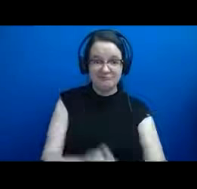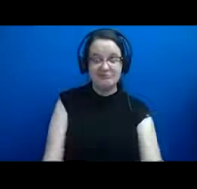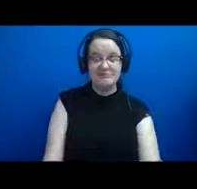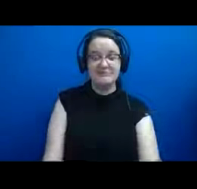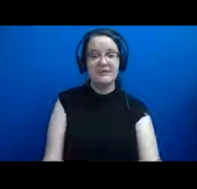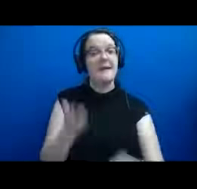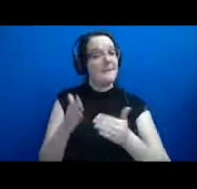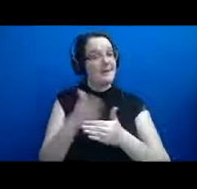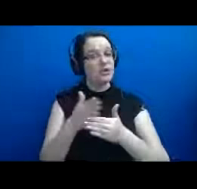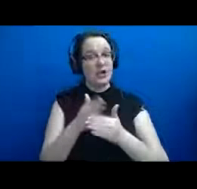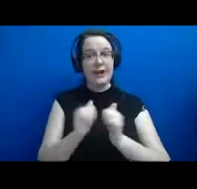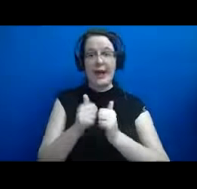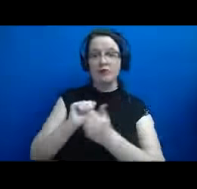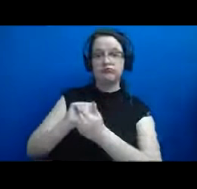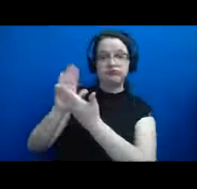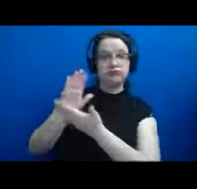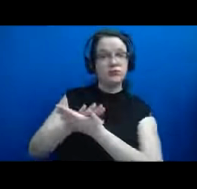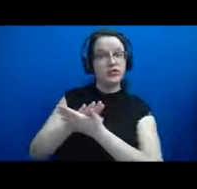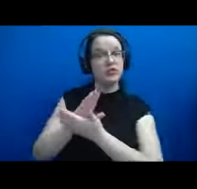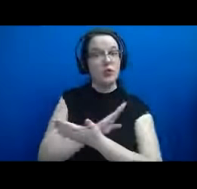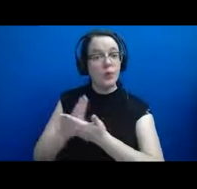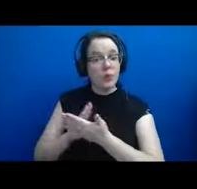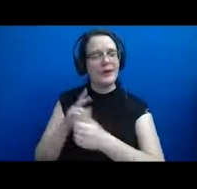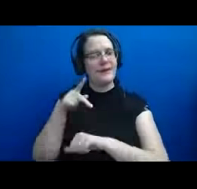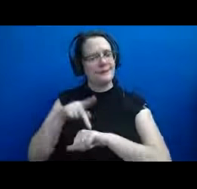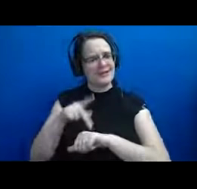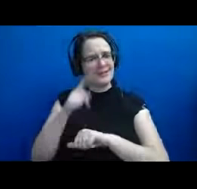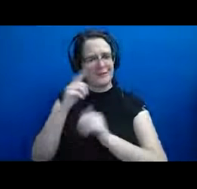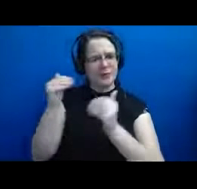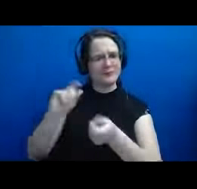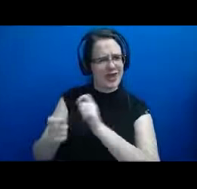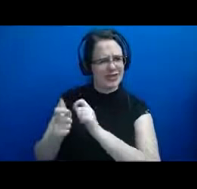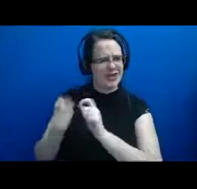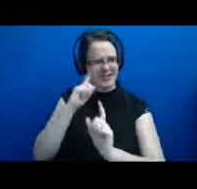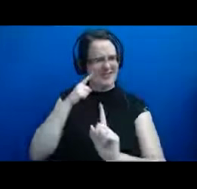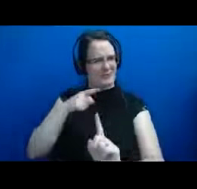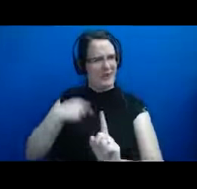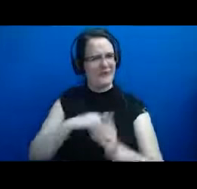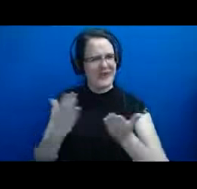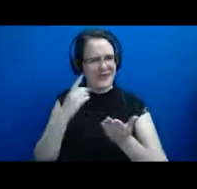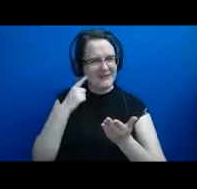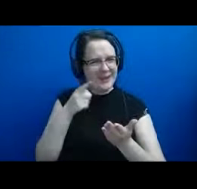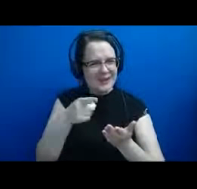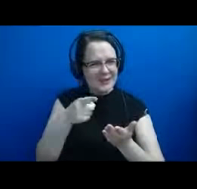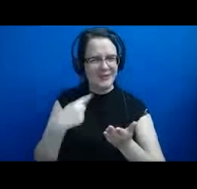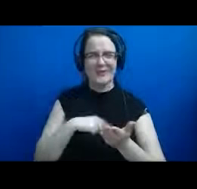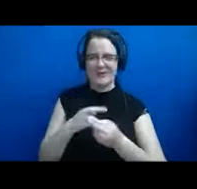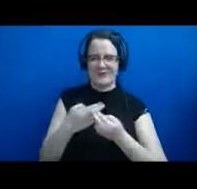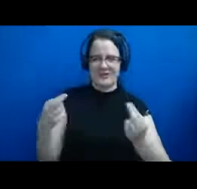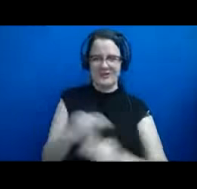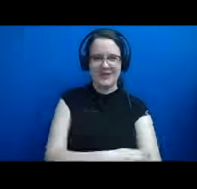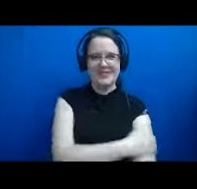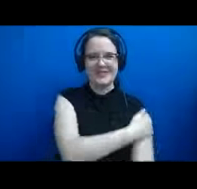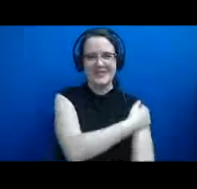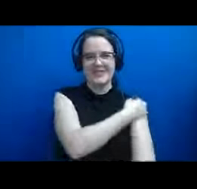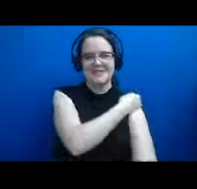to go to school board or go to your principal to make that change happen, we are here for you as that resource. So I share all that